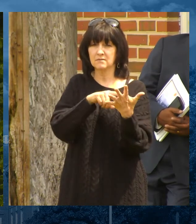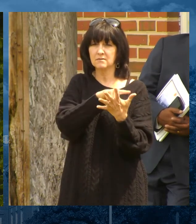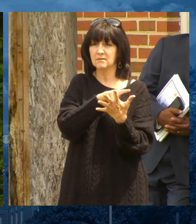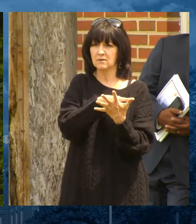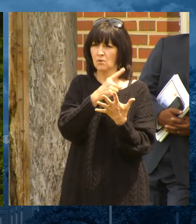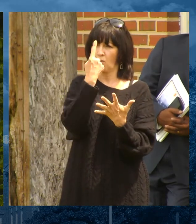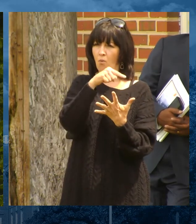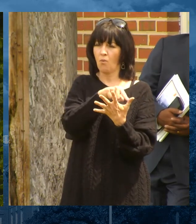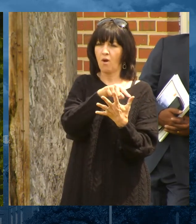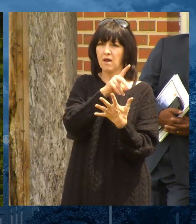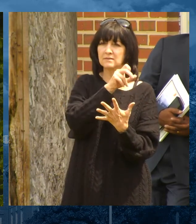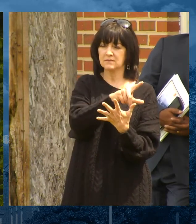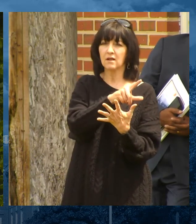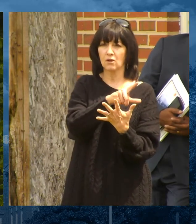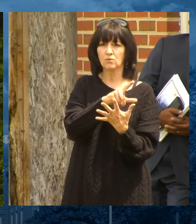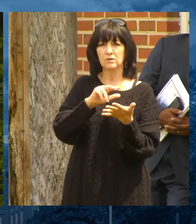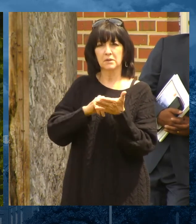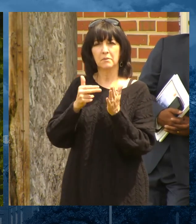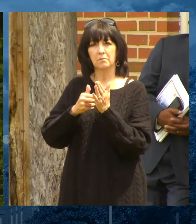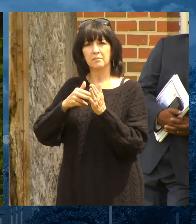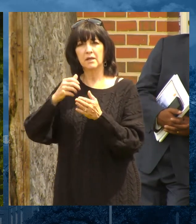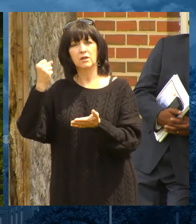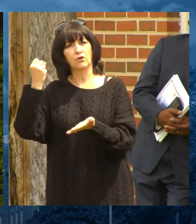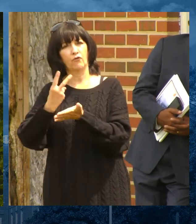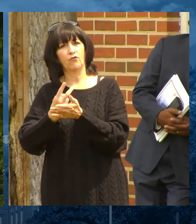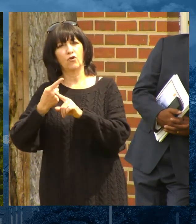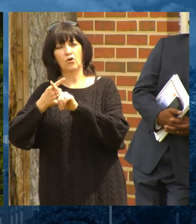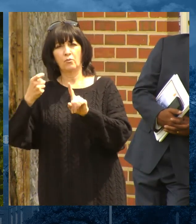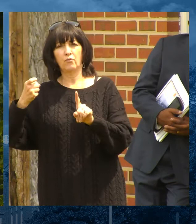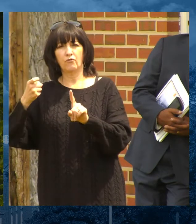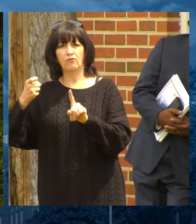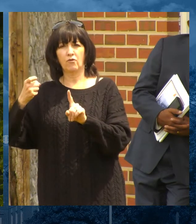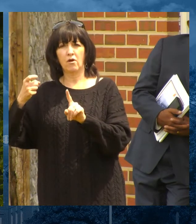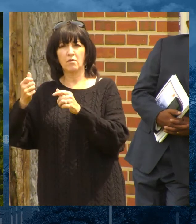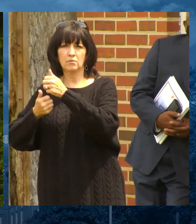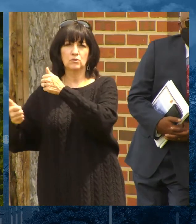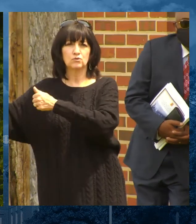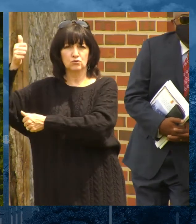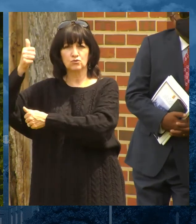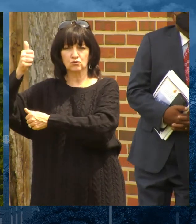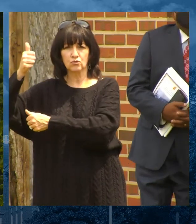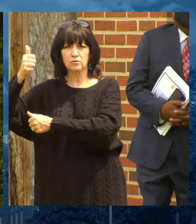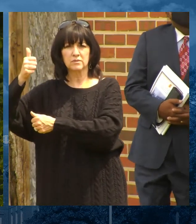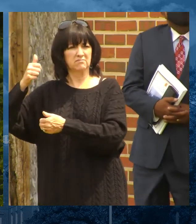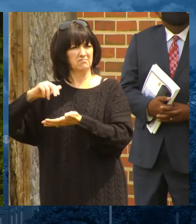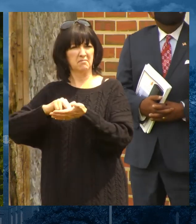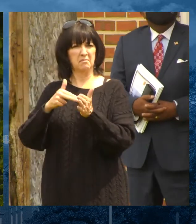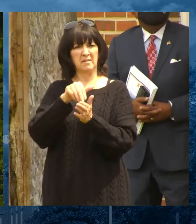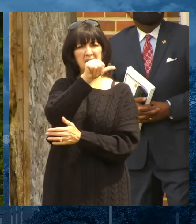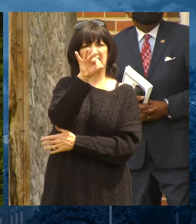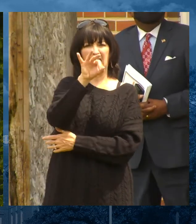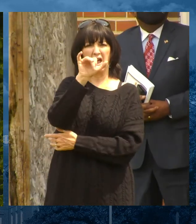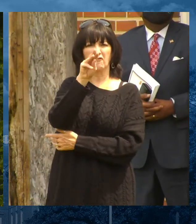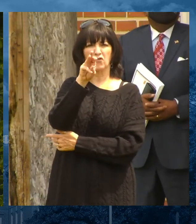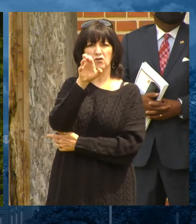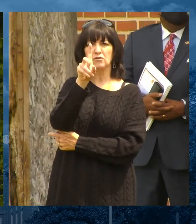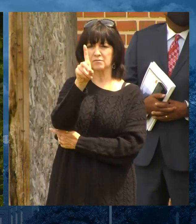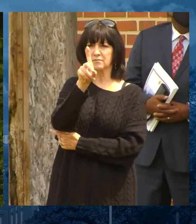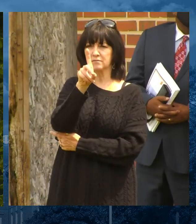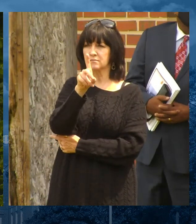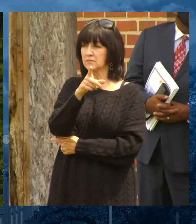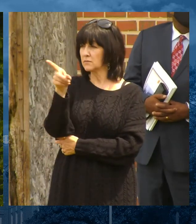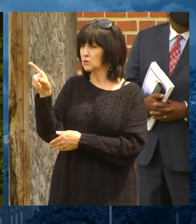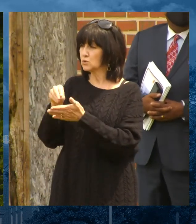in plain language when we say the case was affirmed? Students, what it means is that the Delaware case got